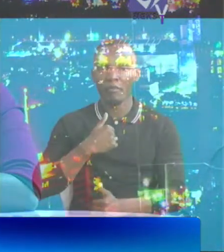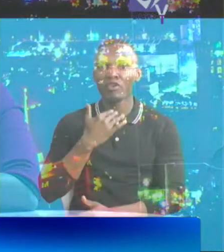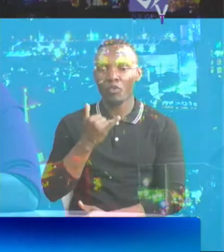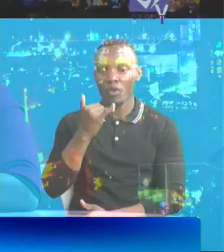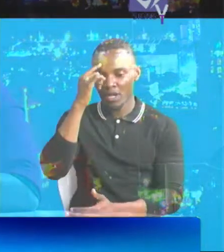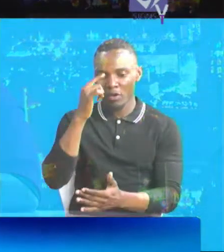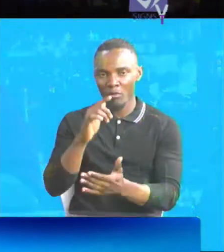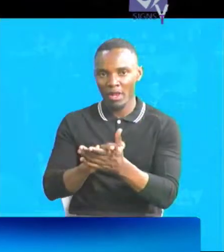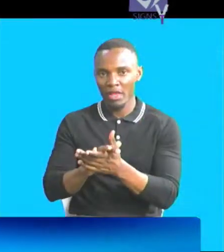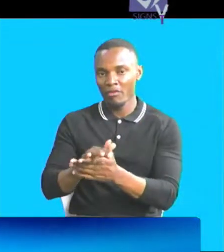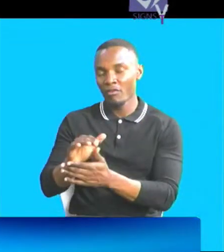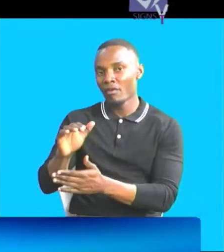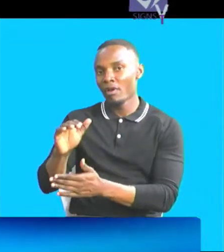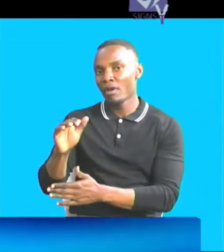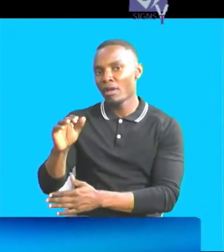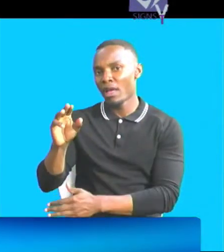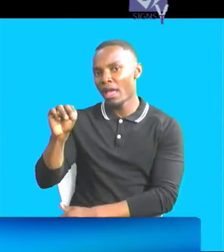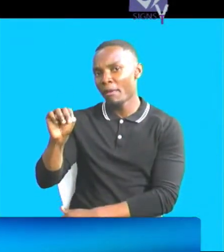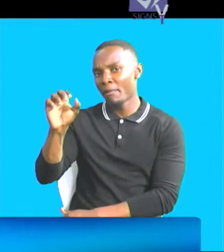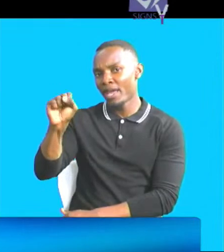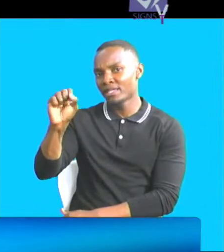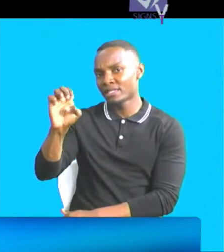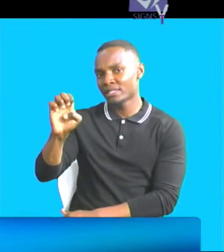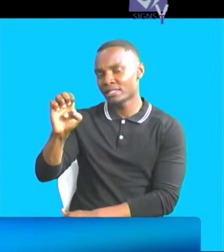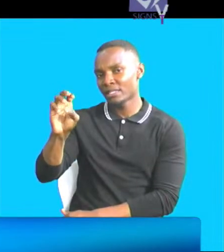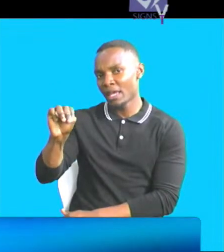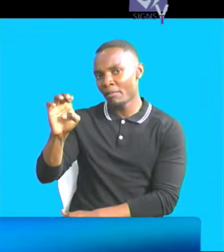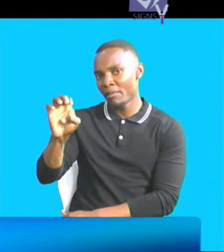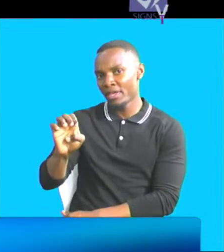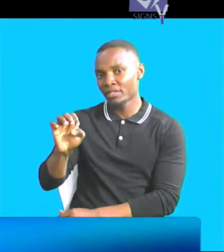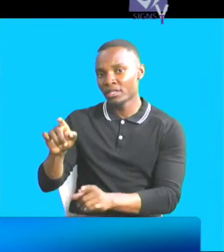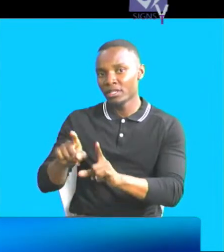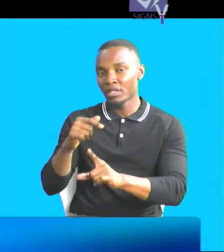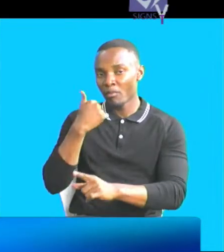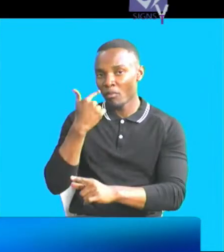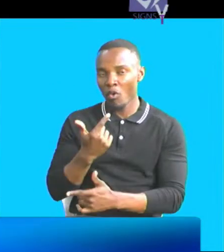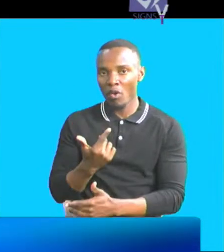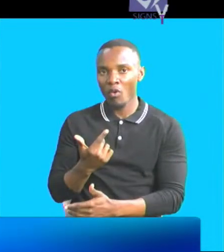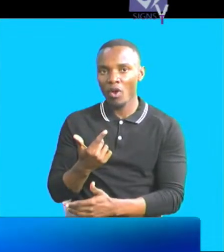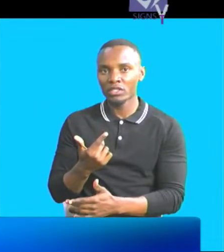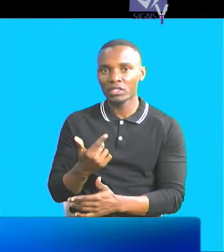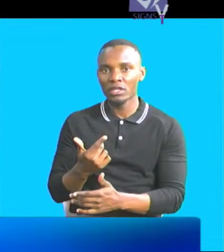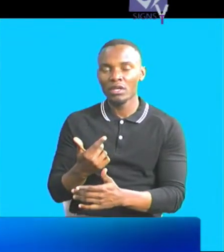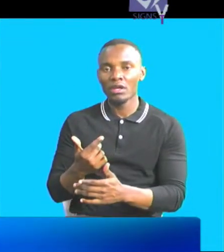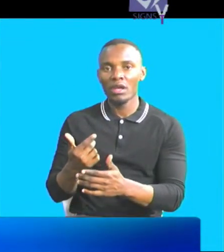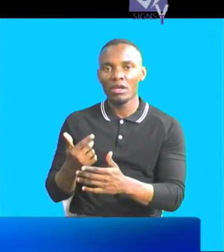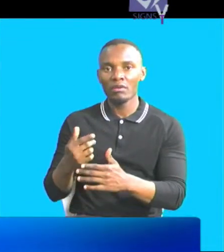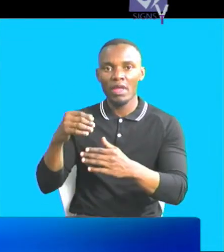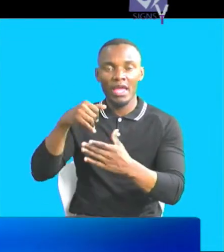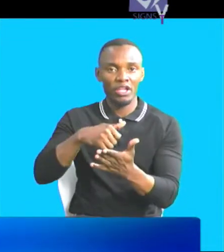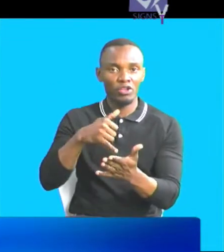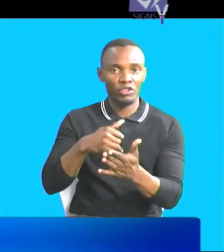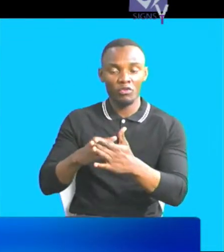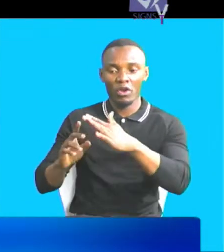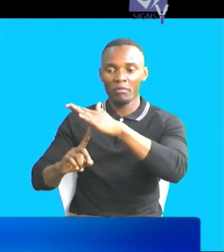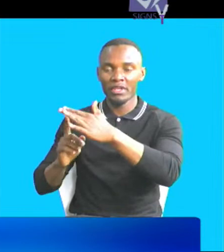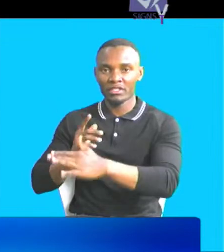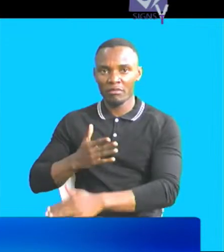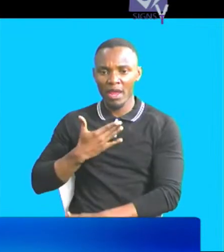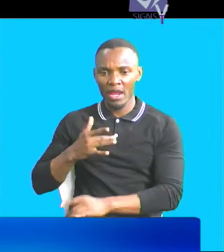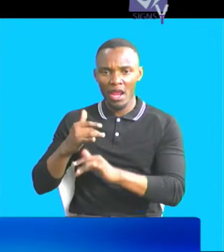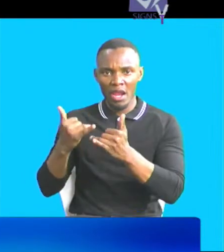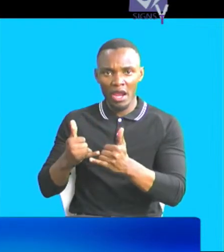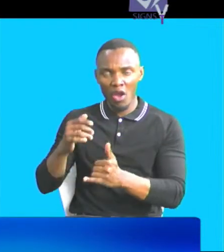Our MSMEs, who are part and parcel of my ministry's mandates, have now gained knowledge, not just on